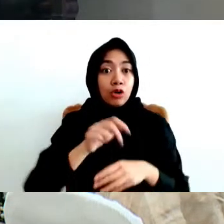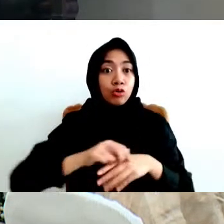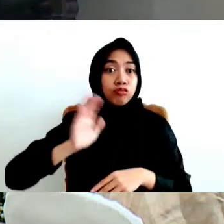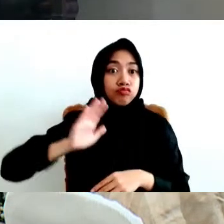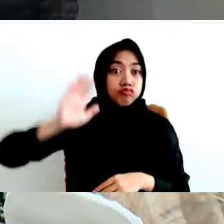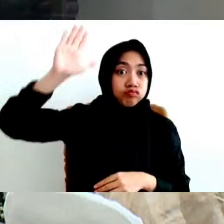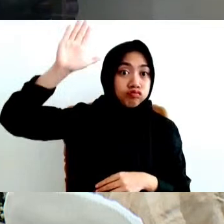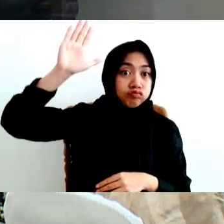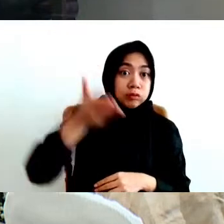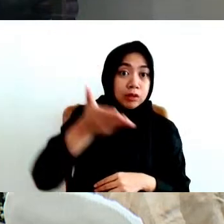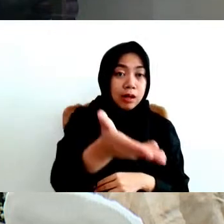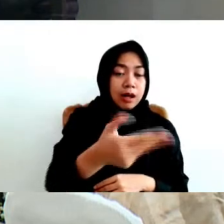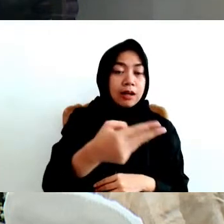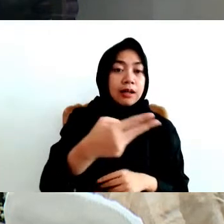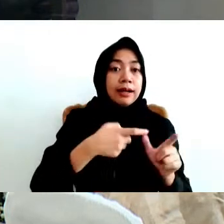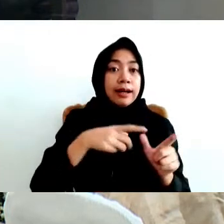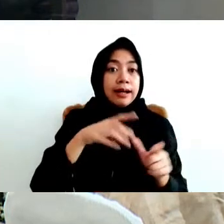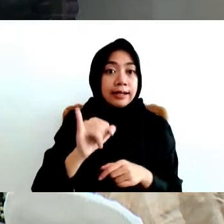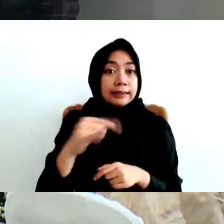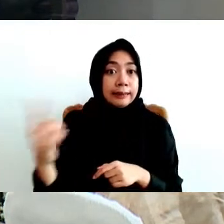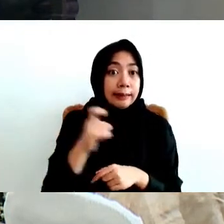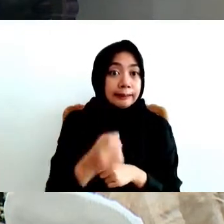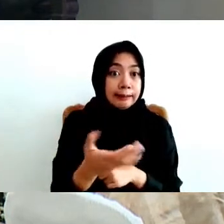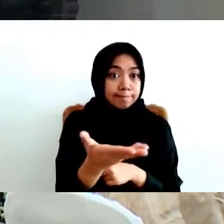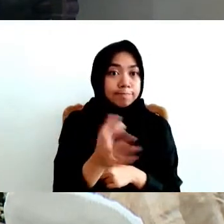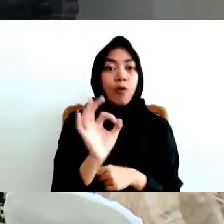Mbak Esi, are you going to ask a question? Okay, so please over here.